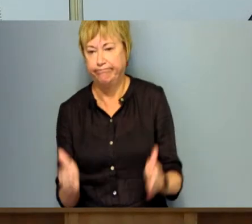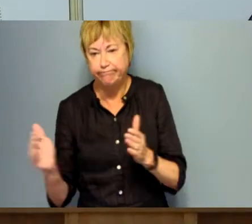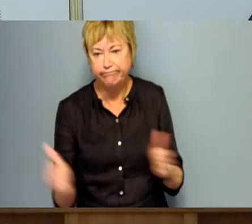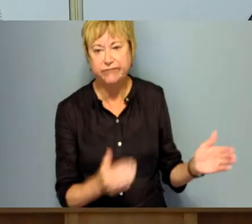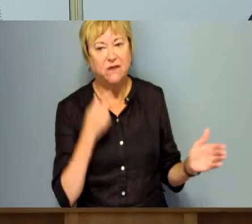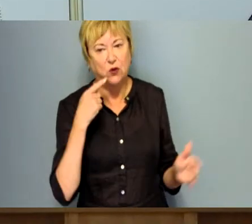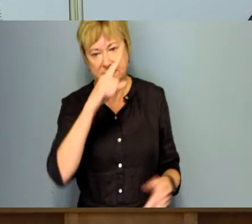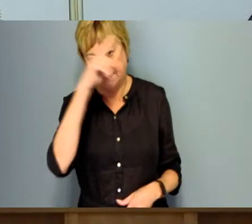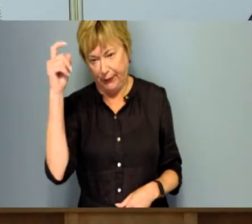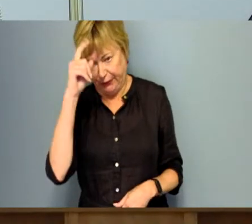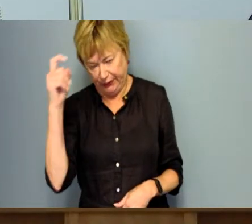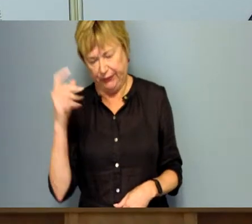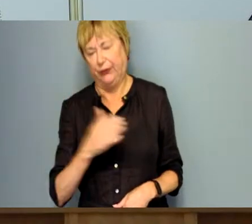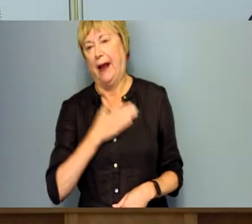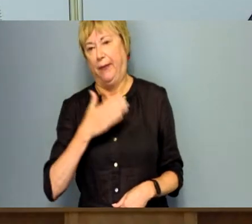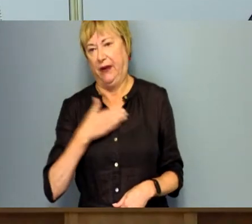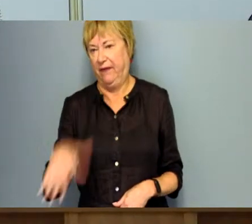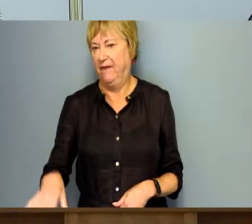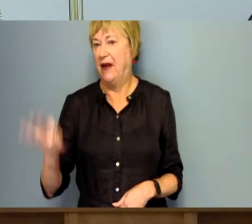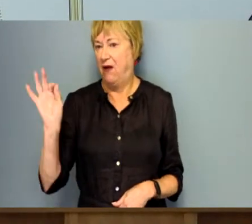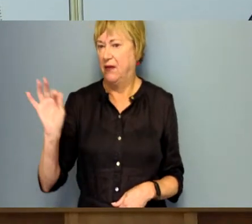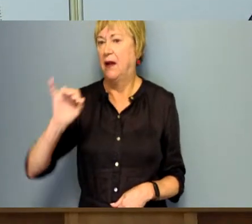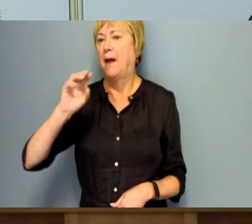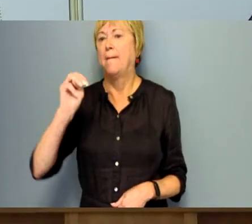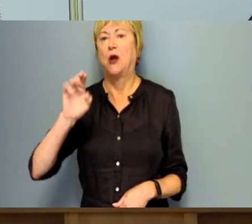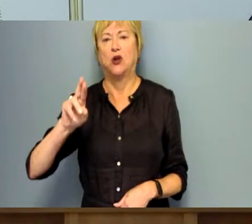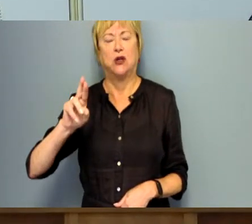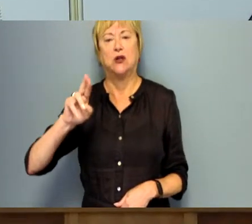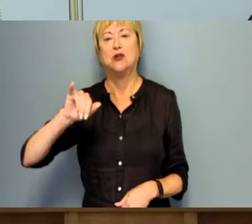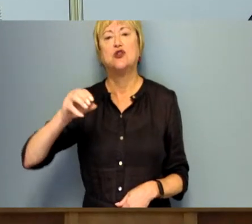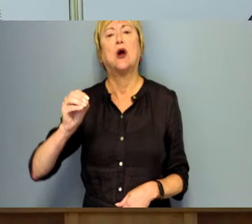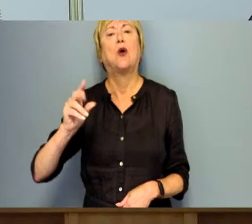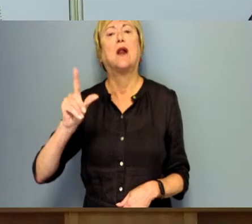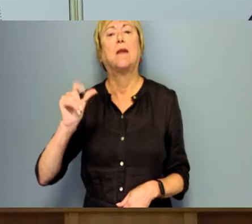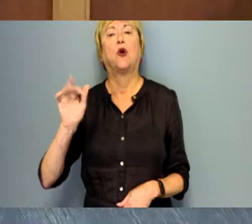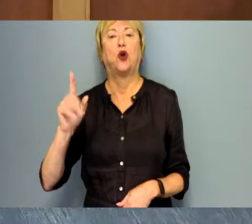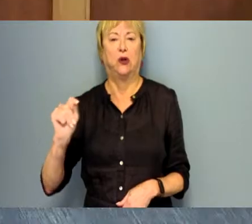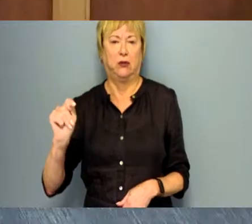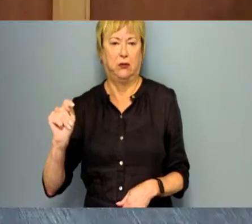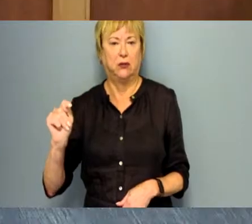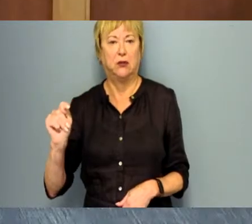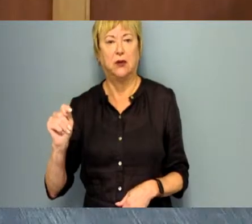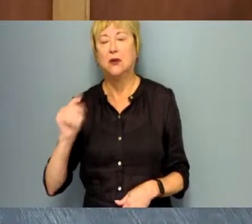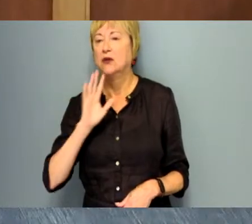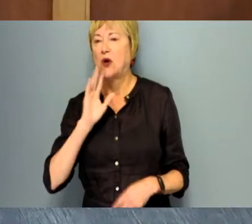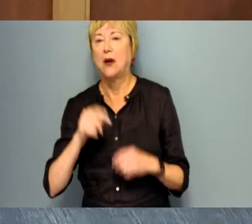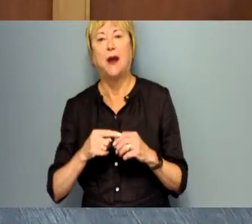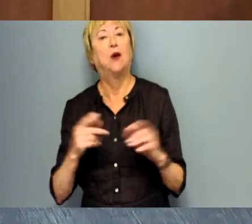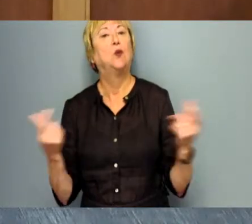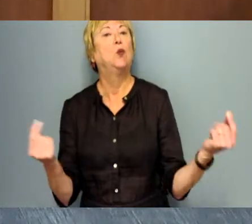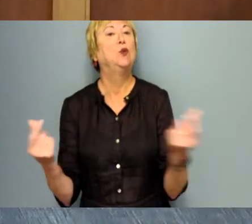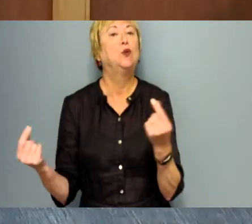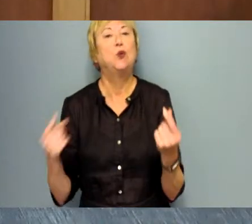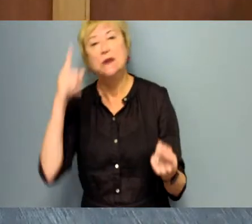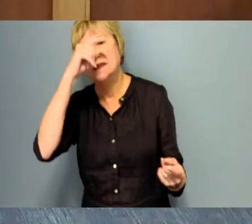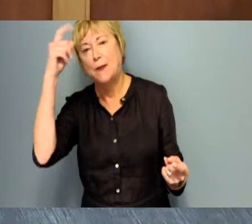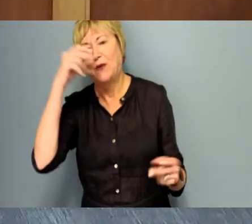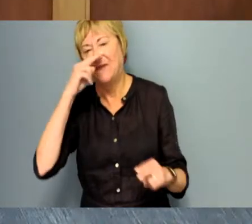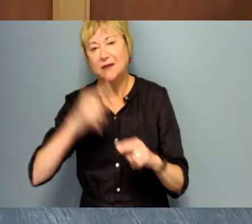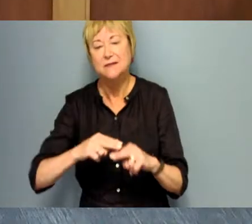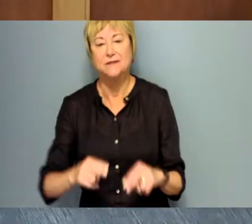And so we're happy to have Fal Maggio and Mayor Limbert here to talk about some fun in the sun. Great. Good morning,